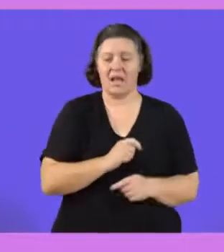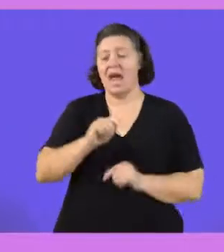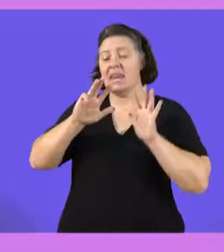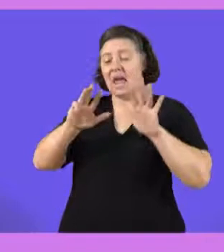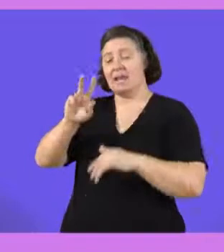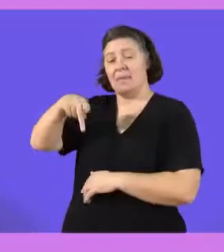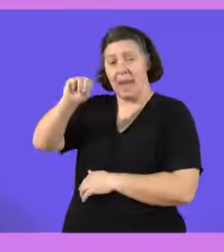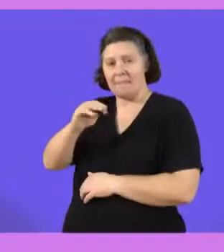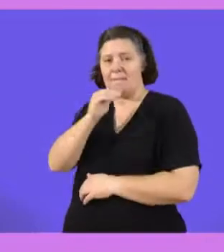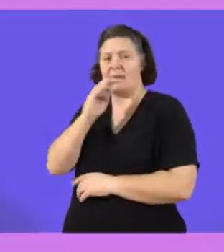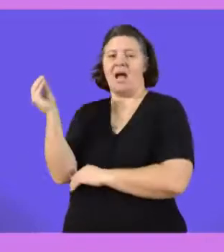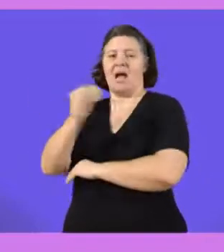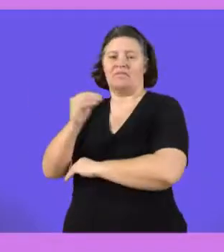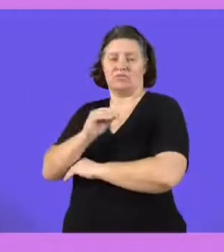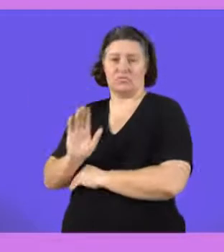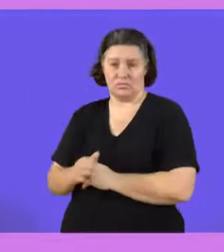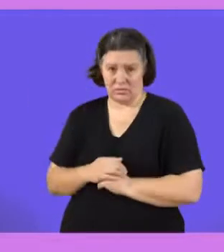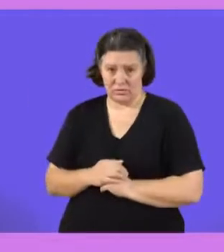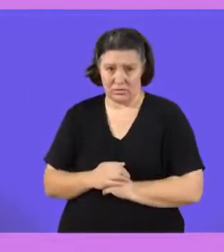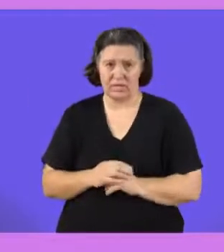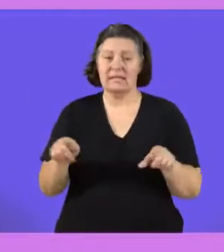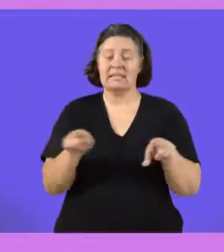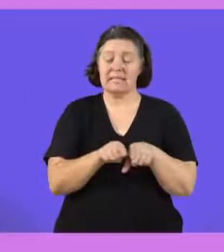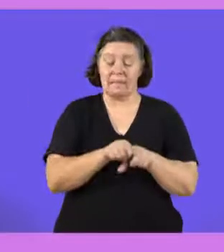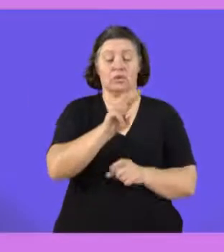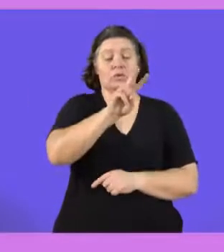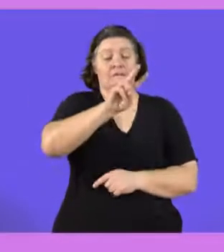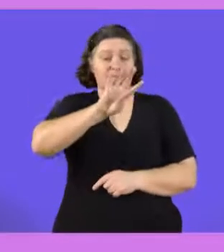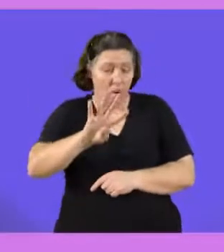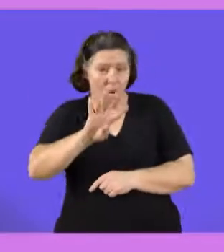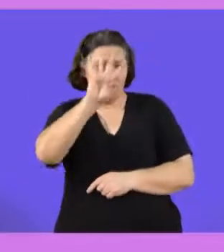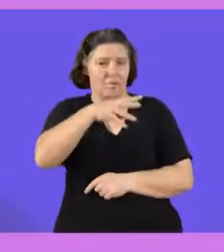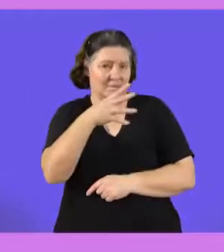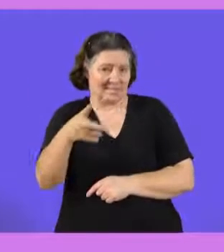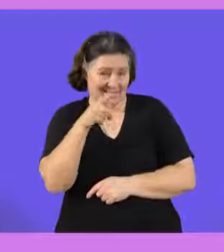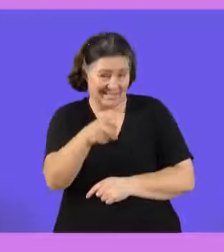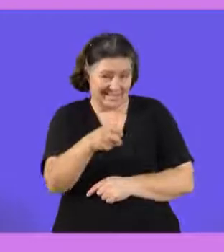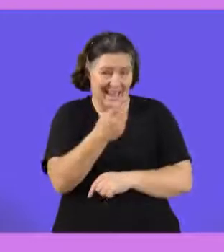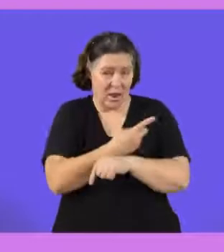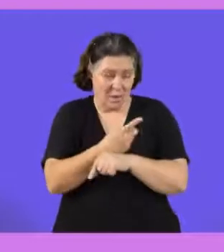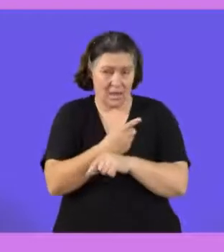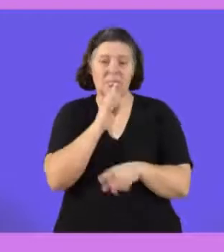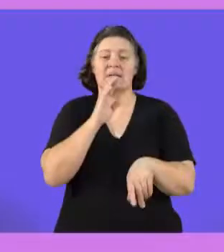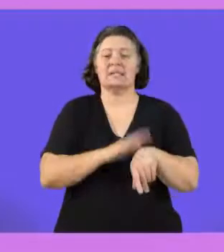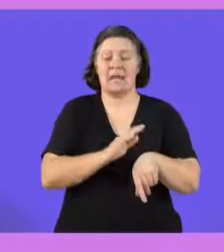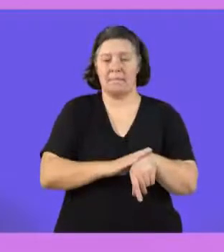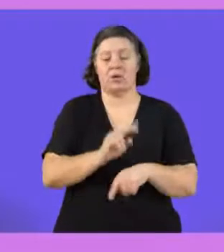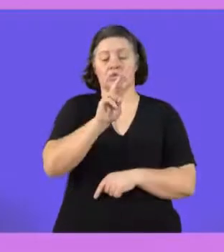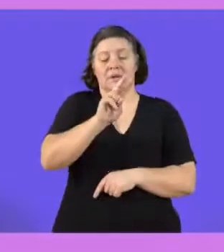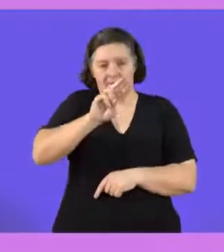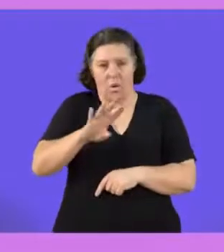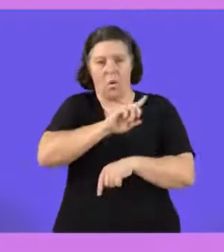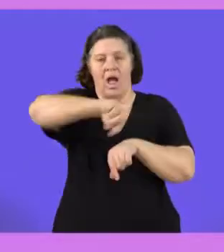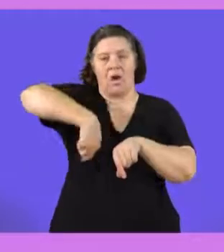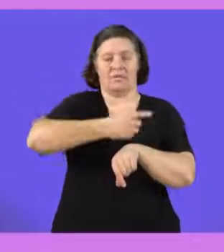and then we have 9 PM in the afternoon. Then we also have the 24-hour format. That's the time system where in a